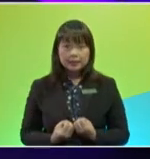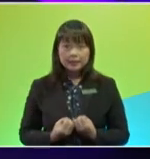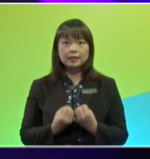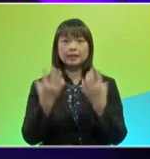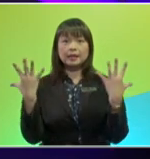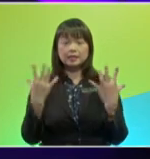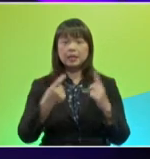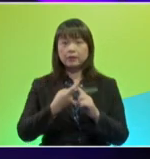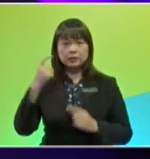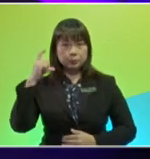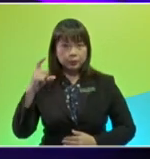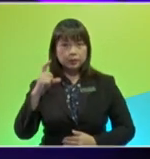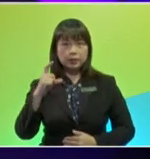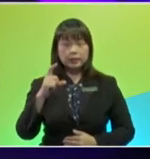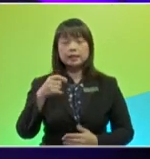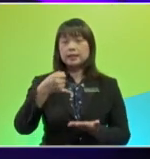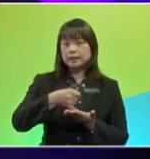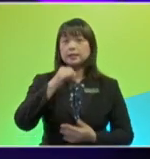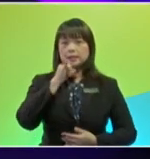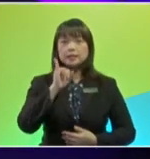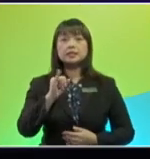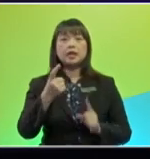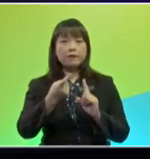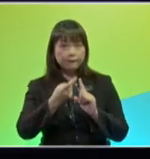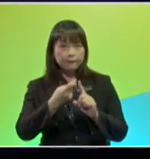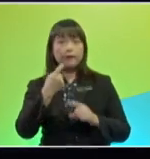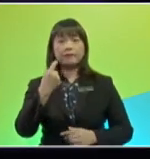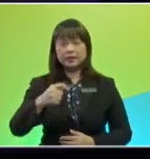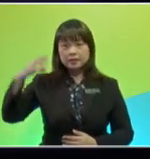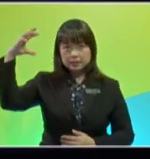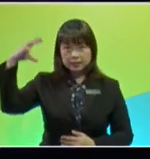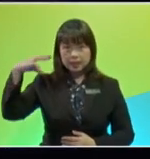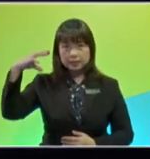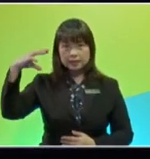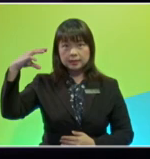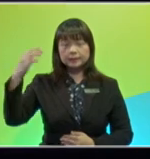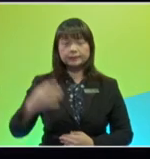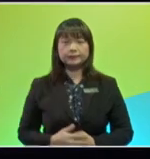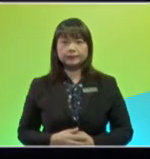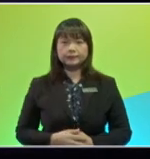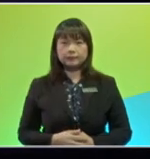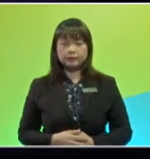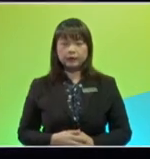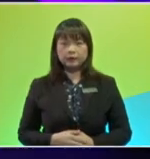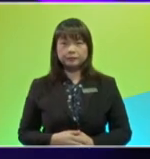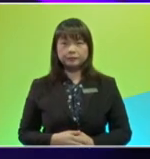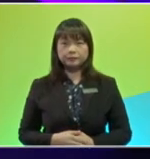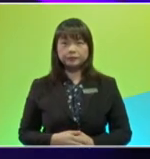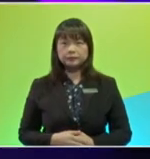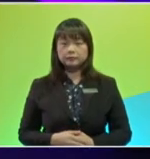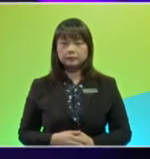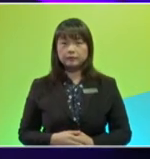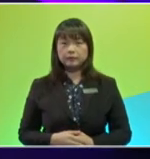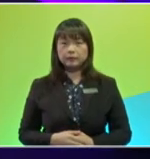from the sun's light. Very good, Tivia. Okay. Okay, looks like you already understand that the moon does not emit light.